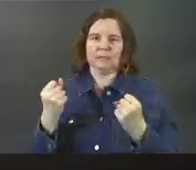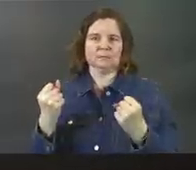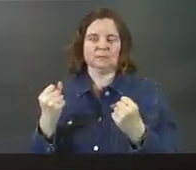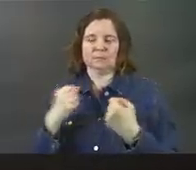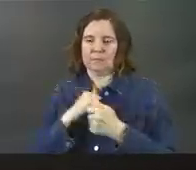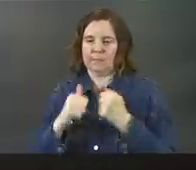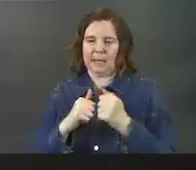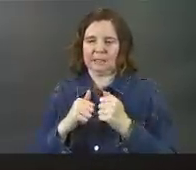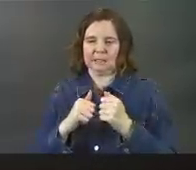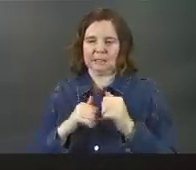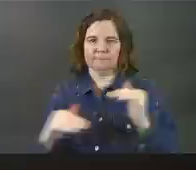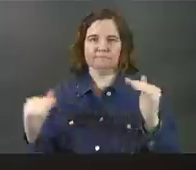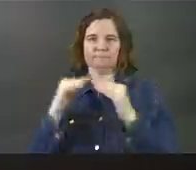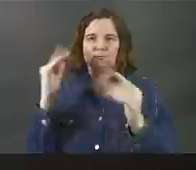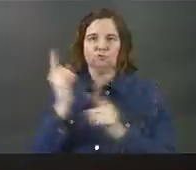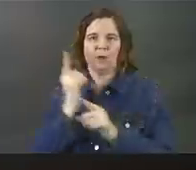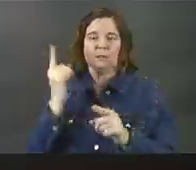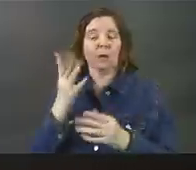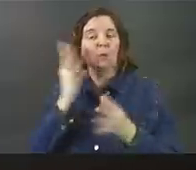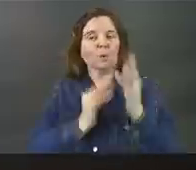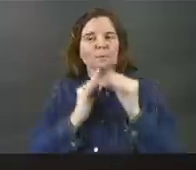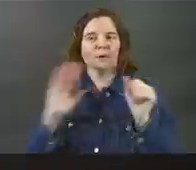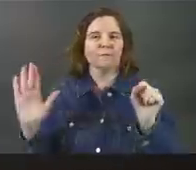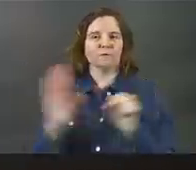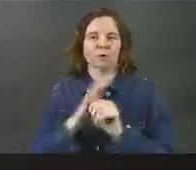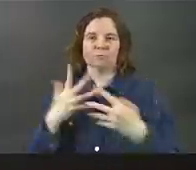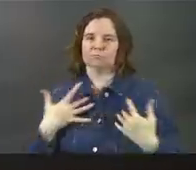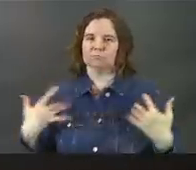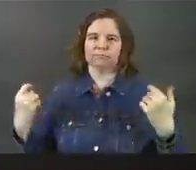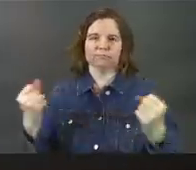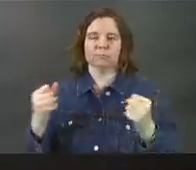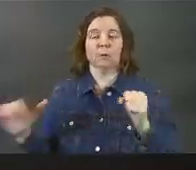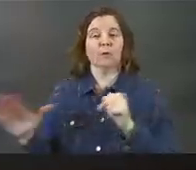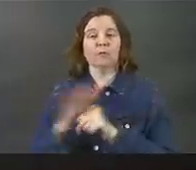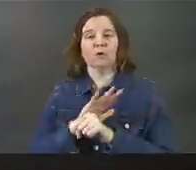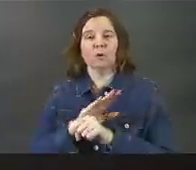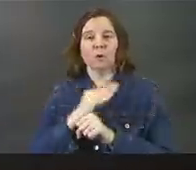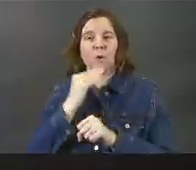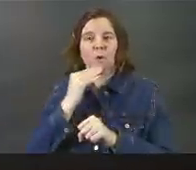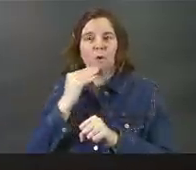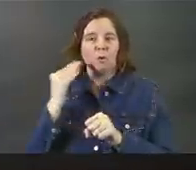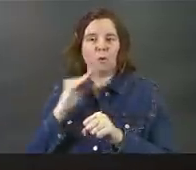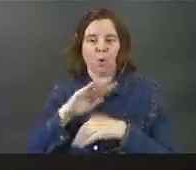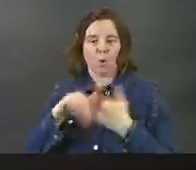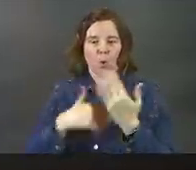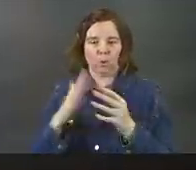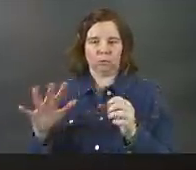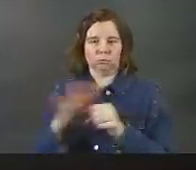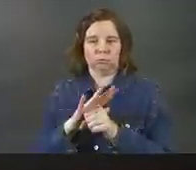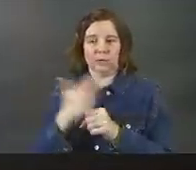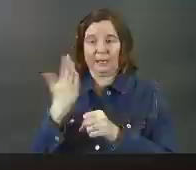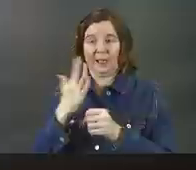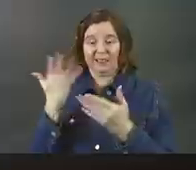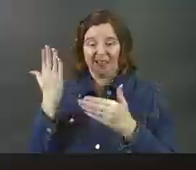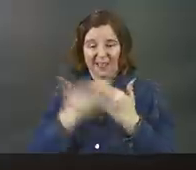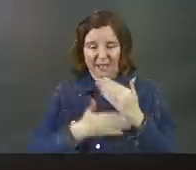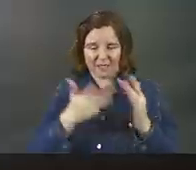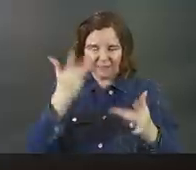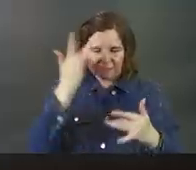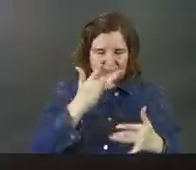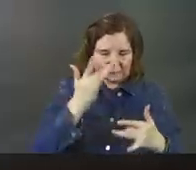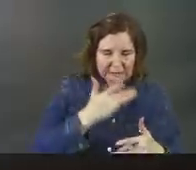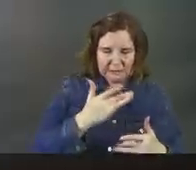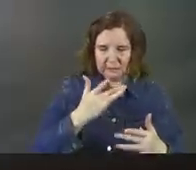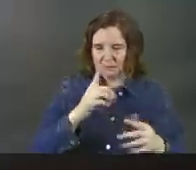it right, and we experience full restoration and full wholeness. God brings an end to sickness